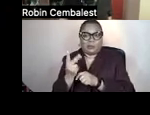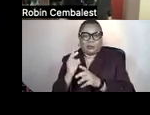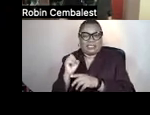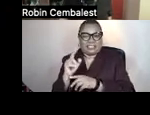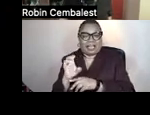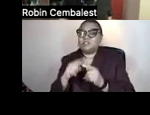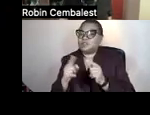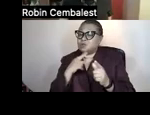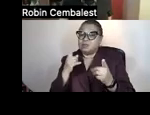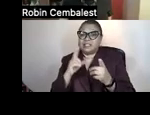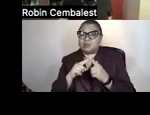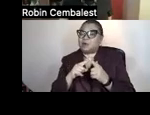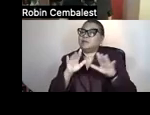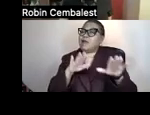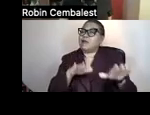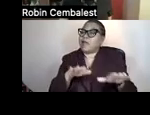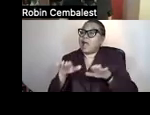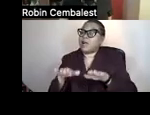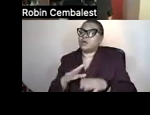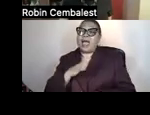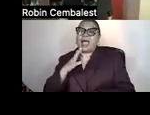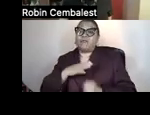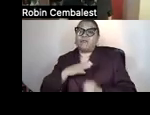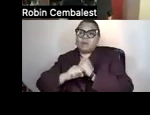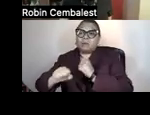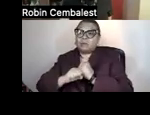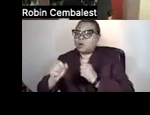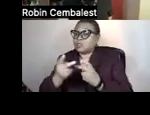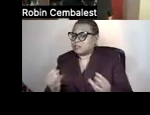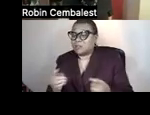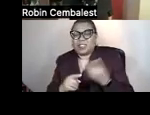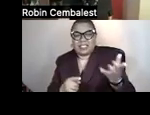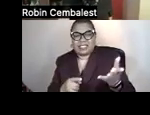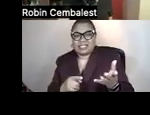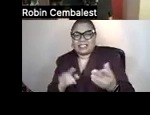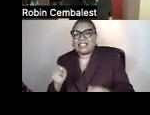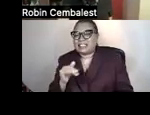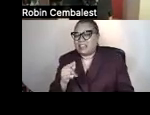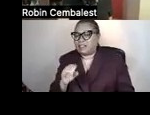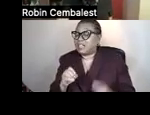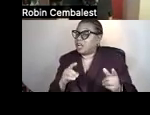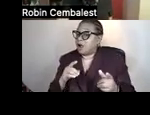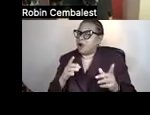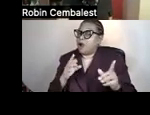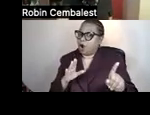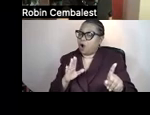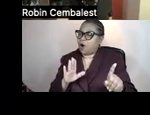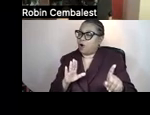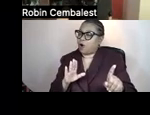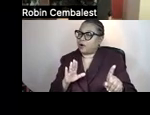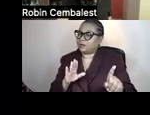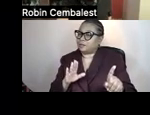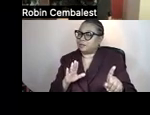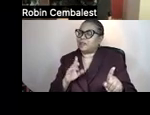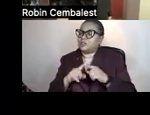use those for casual and formal promotional material. So this is Stephanie Herdick,